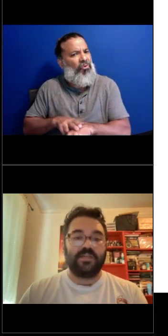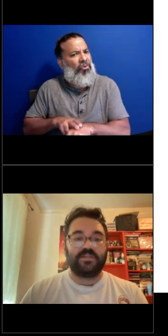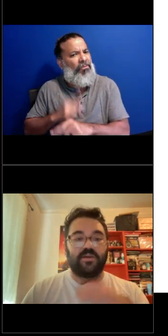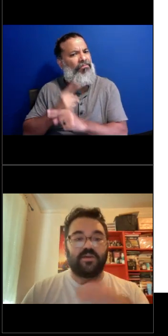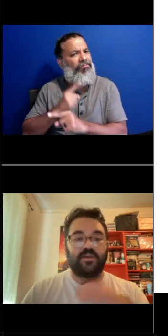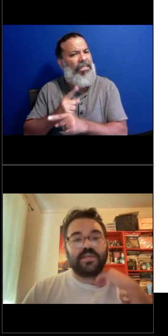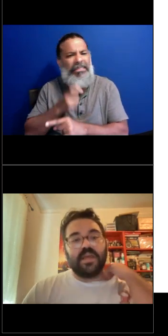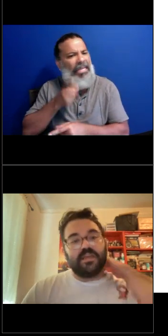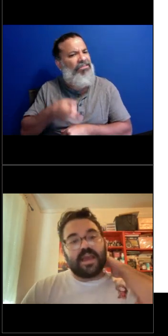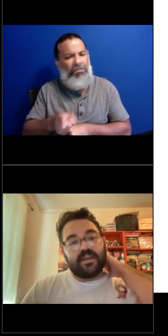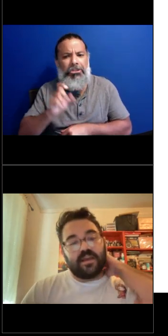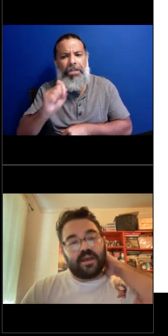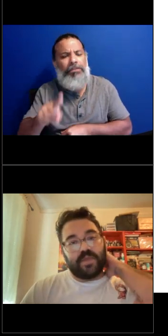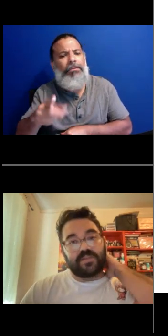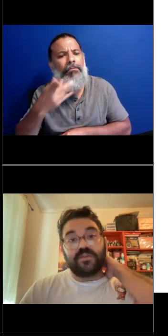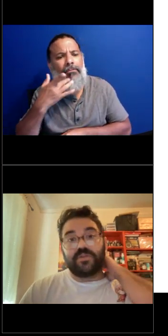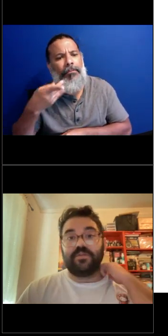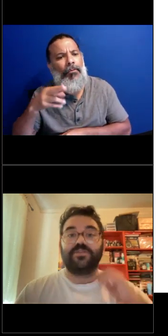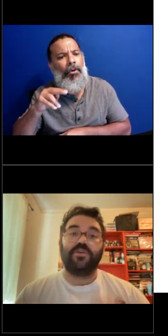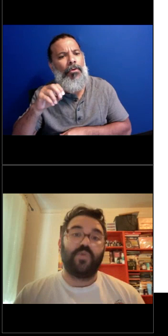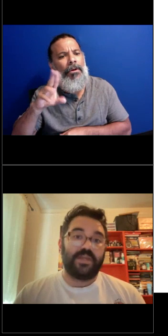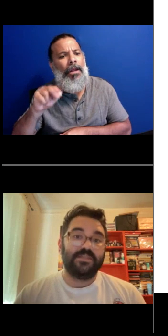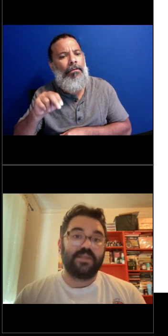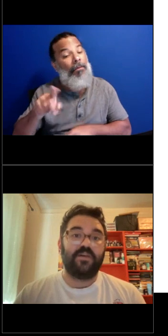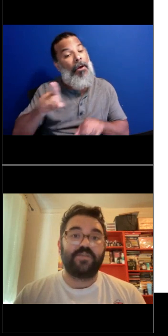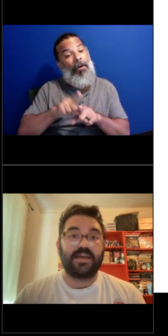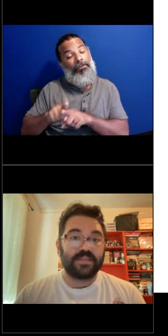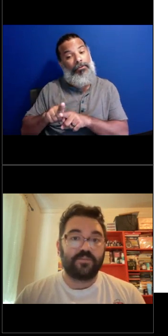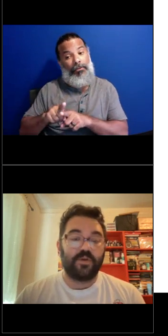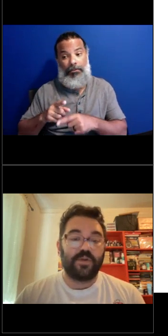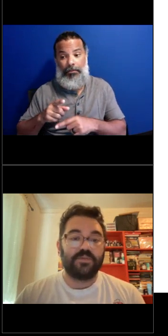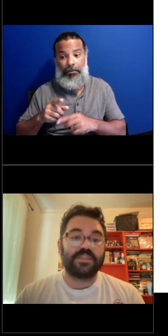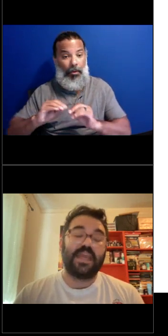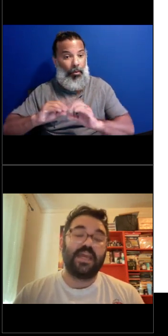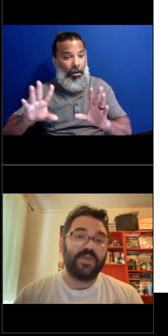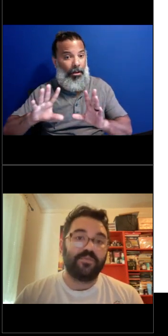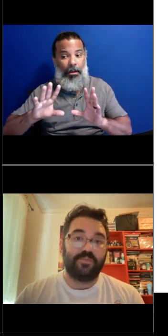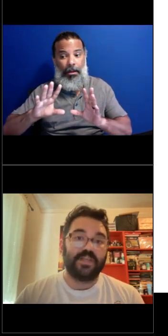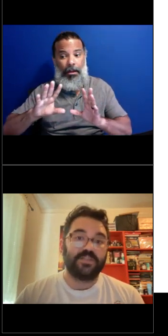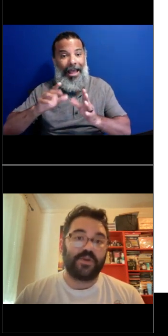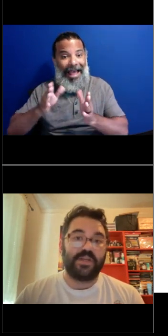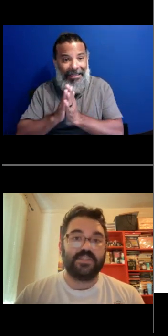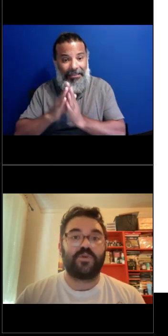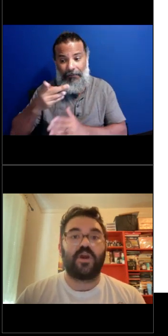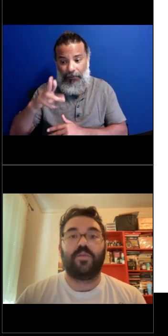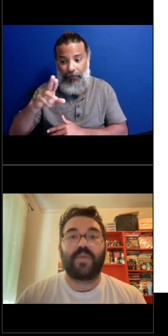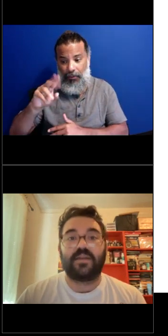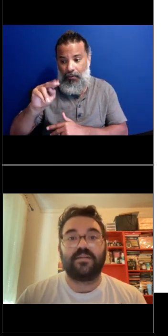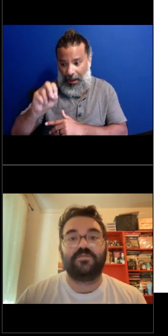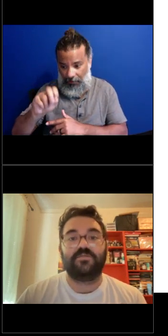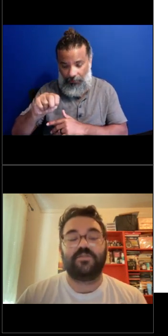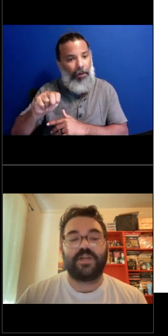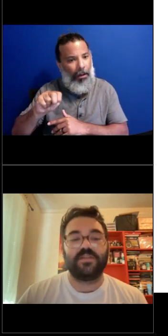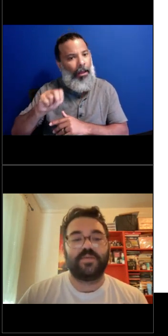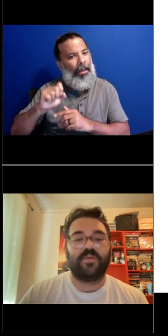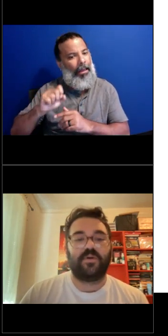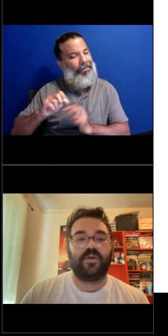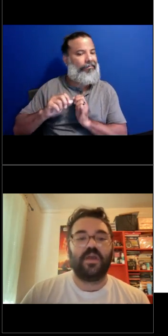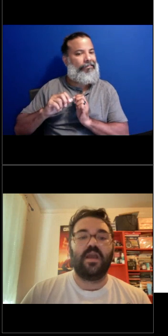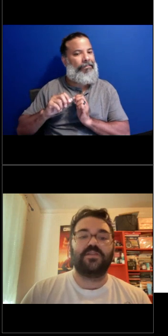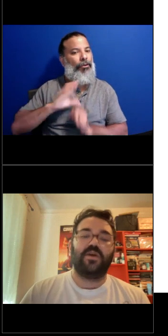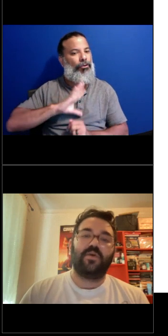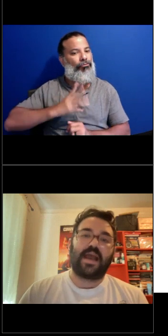an insult. Yet it's also clear that certain ways of asking for pronouns can be experienced problematically for